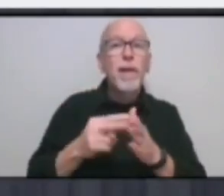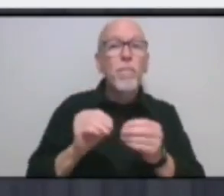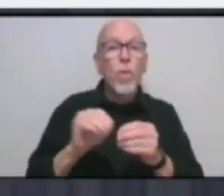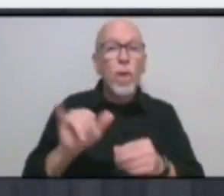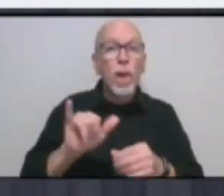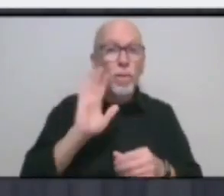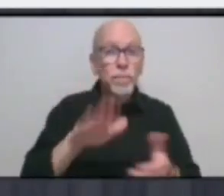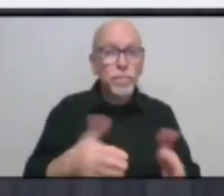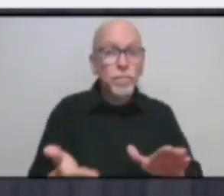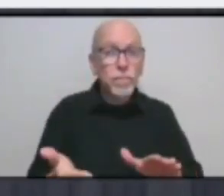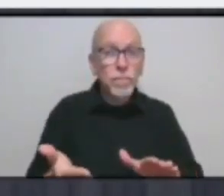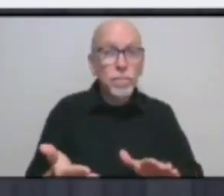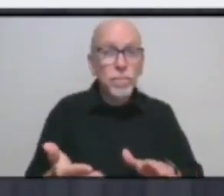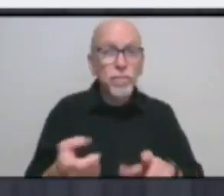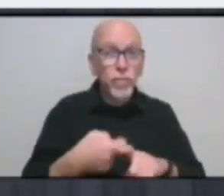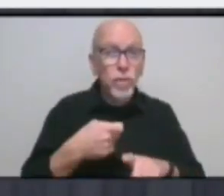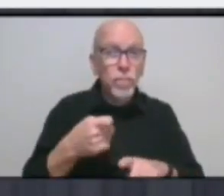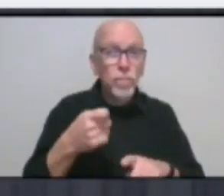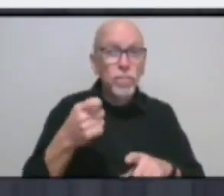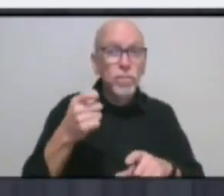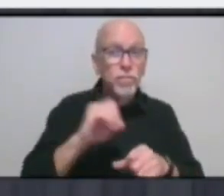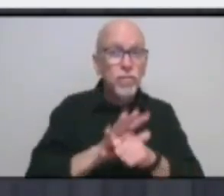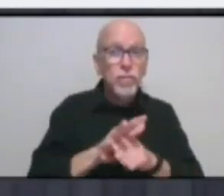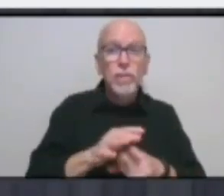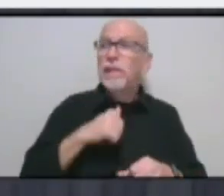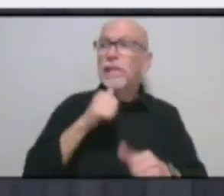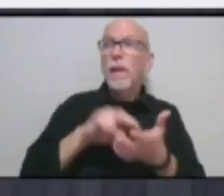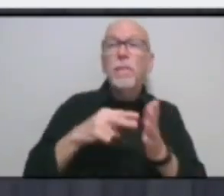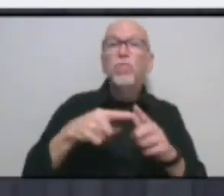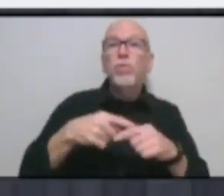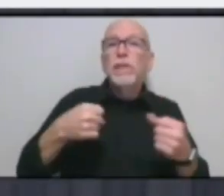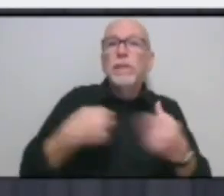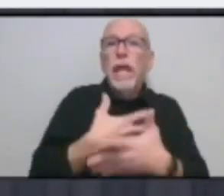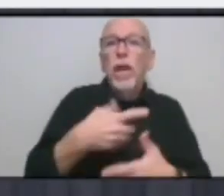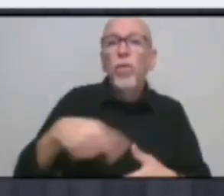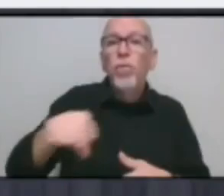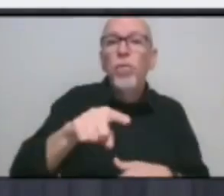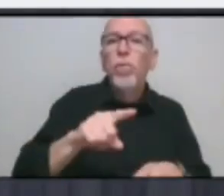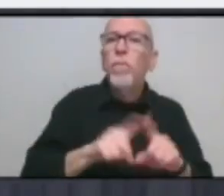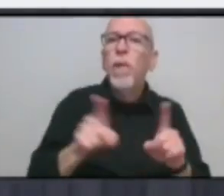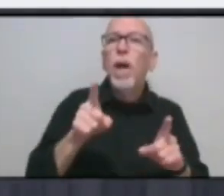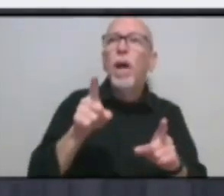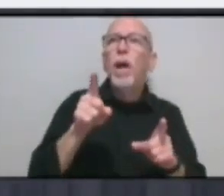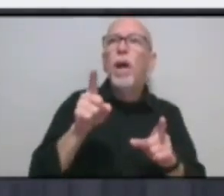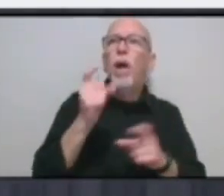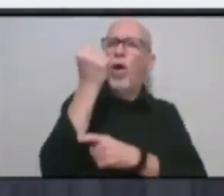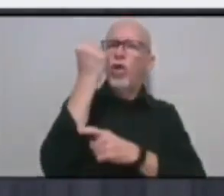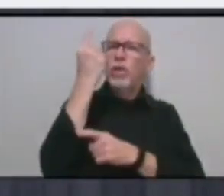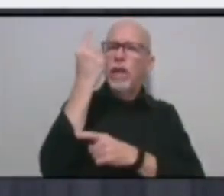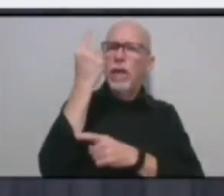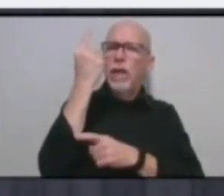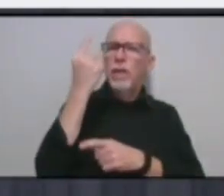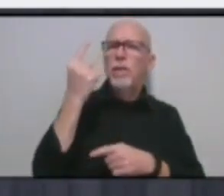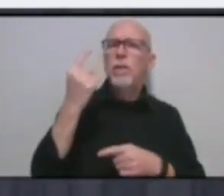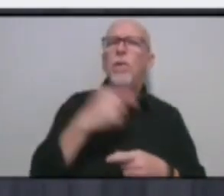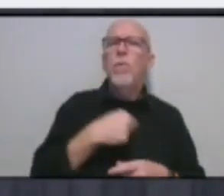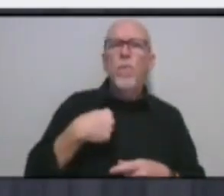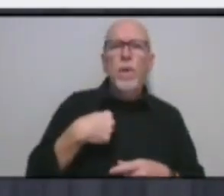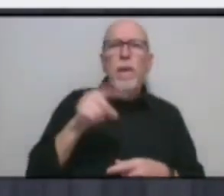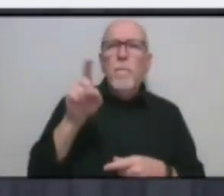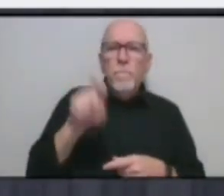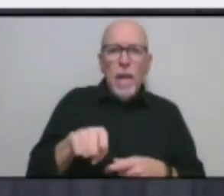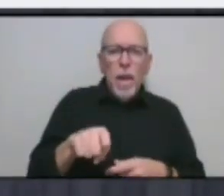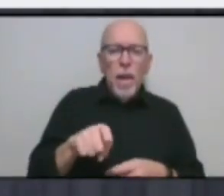die from this infection. That's not to scare anyone, but it's to recognize in particular that we must take